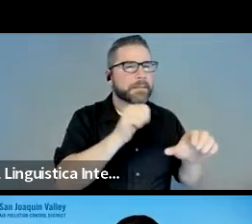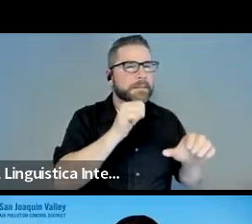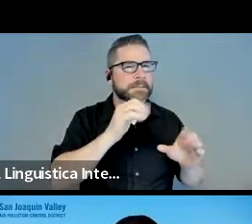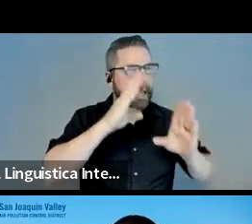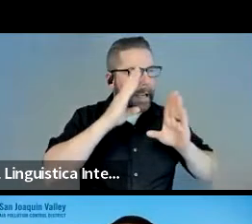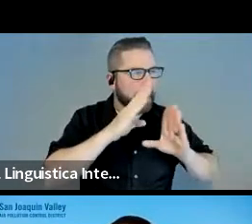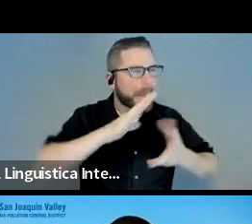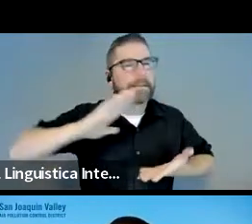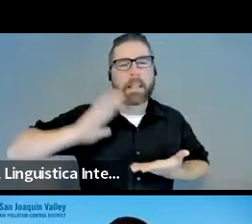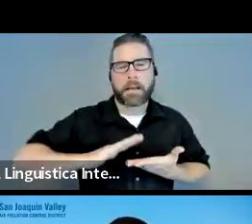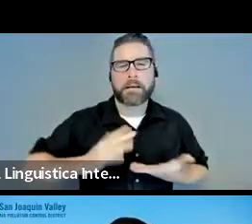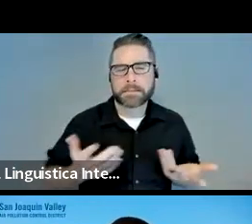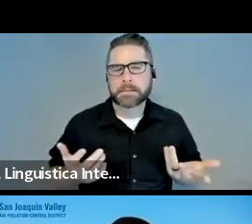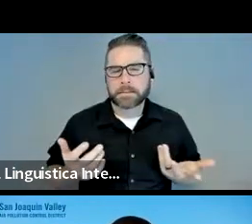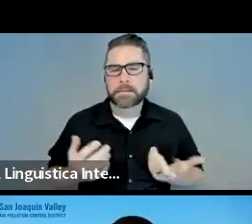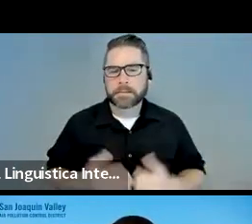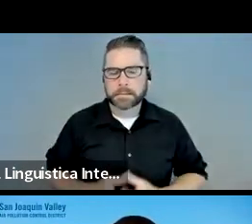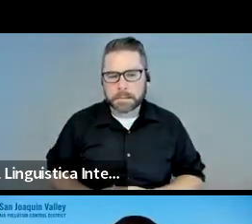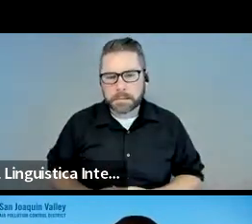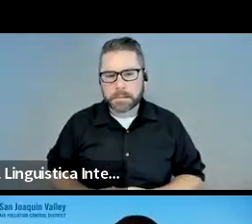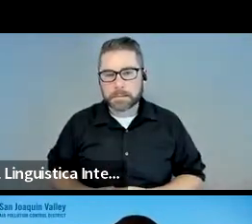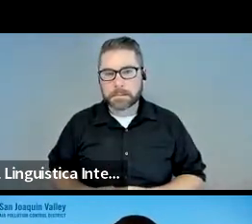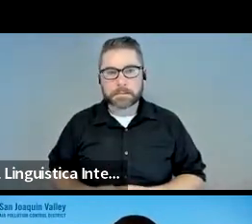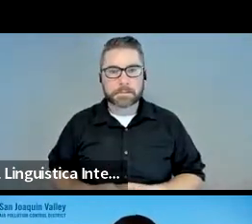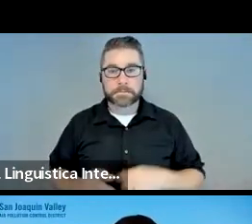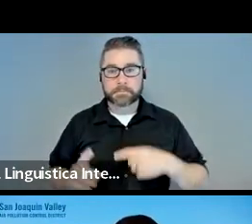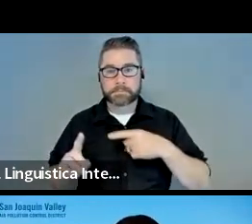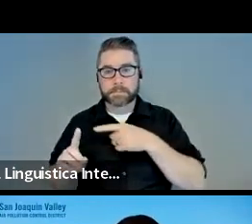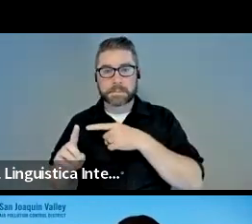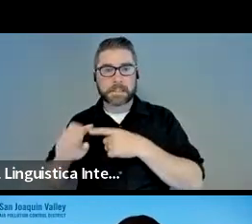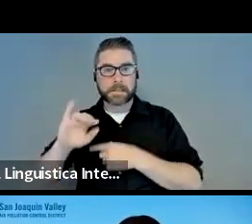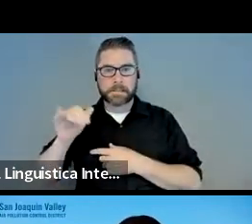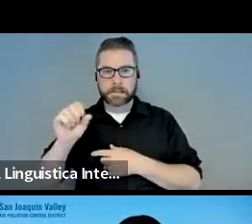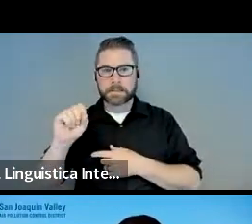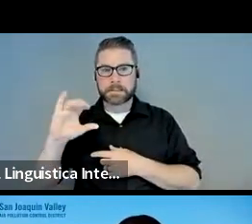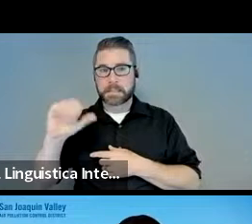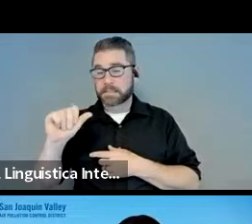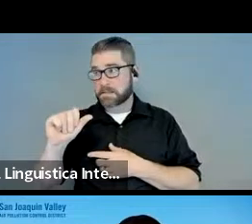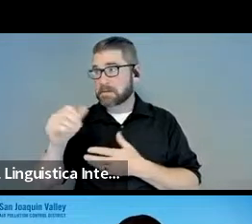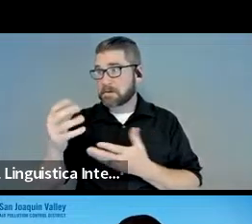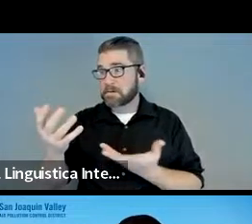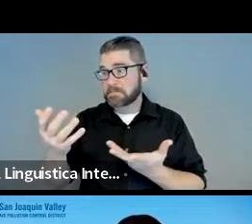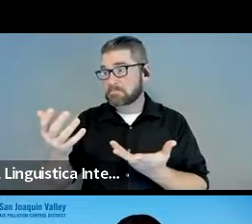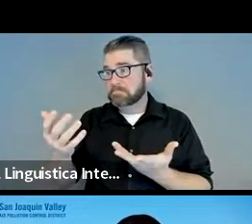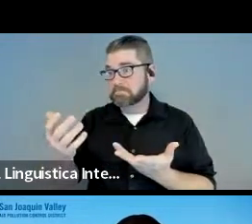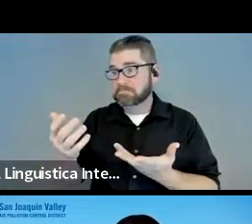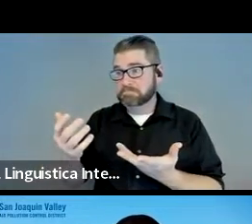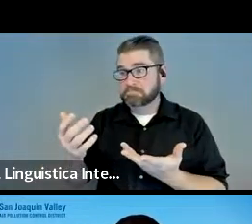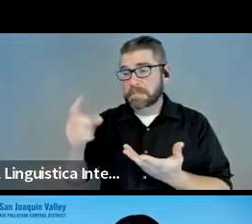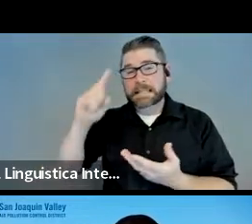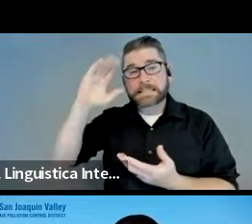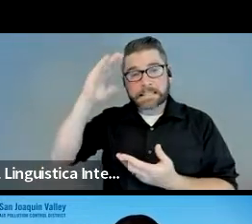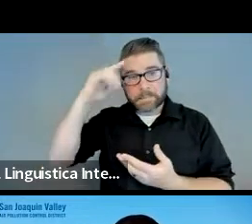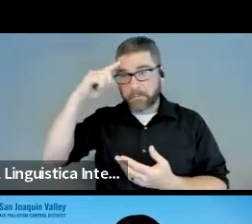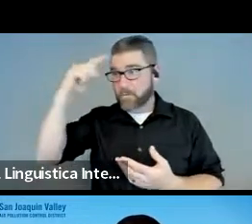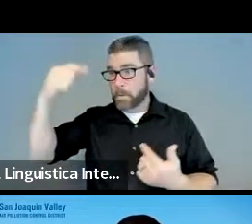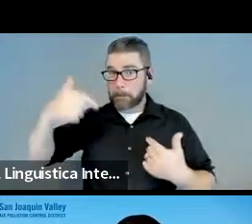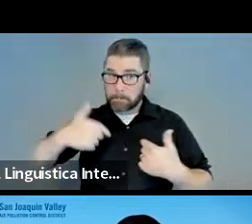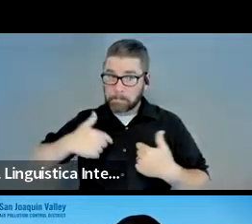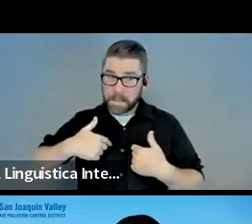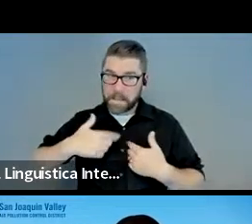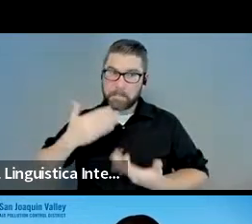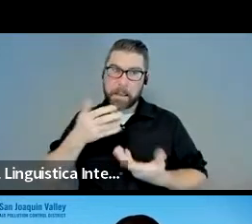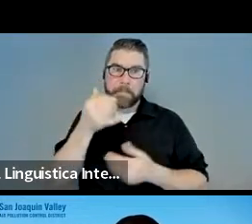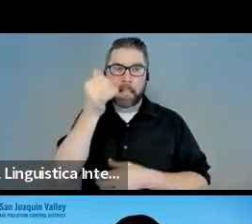me. And maybe just to not belabor the point, if that's okay, Dr. Ramos, that we, I know it seems a little silly, but it might help folks feel